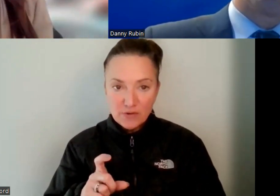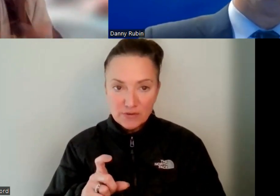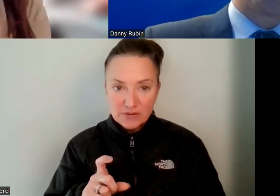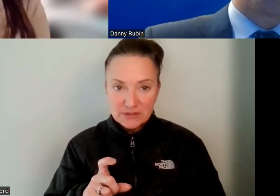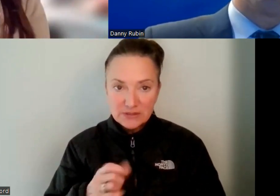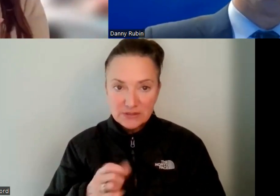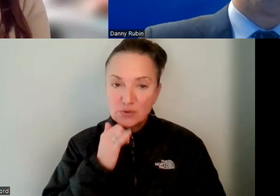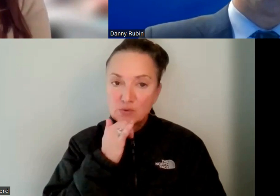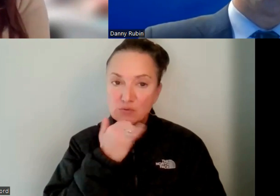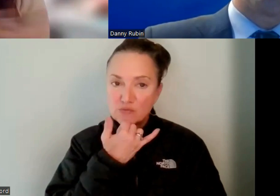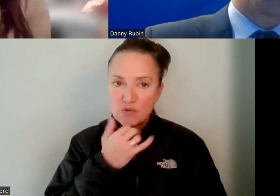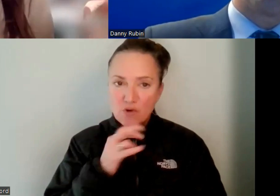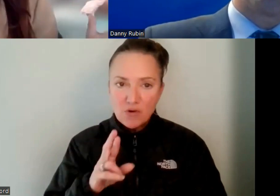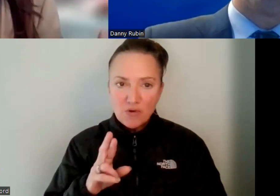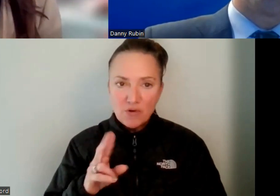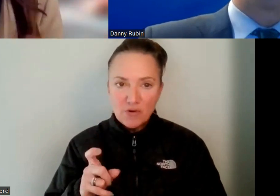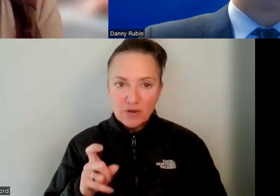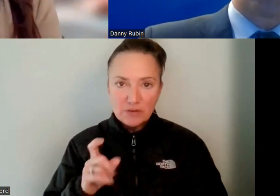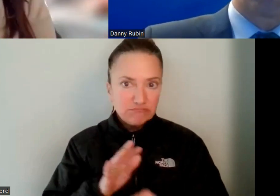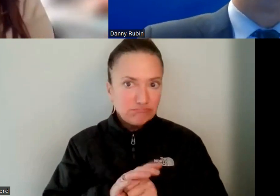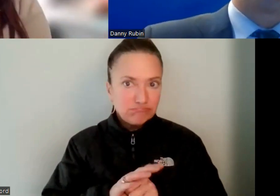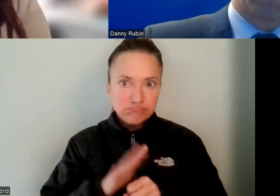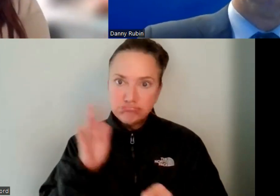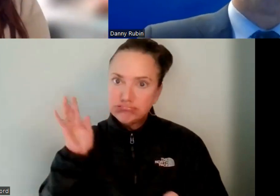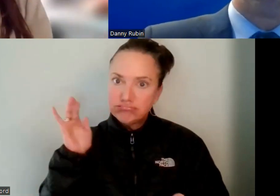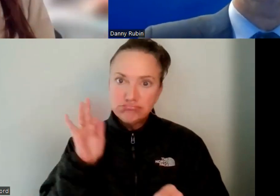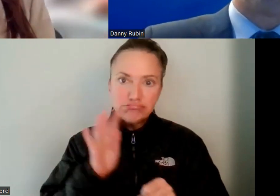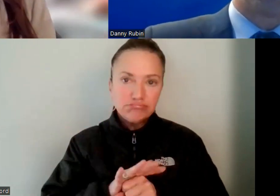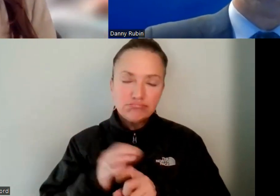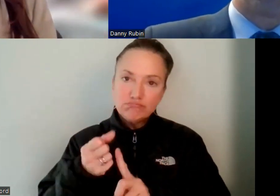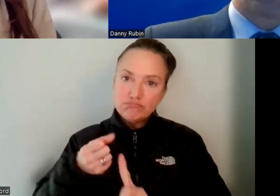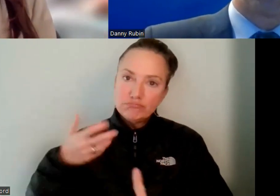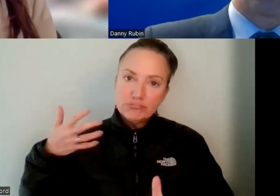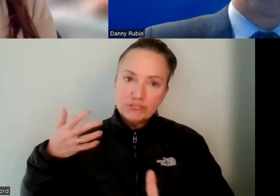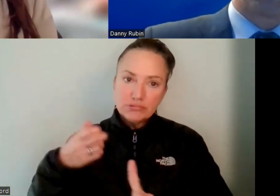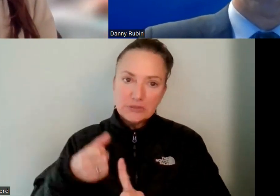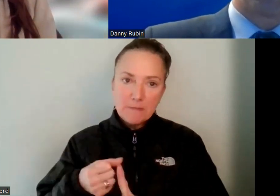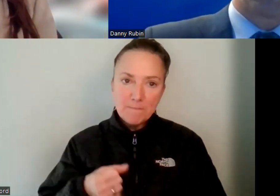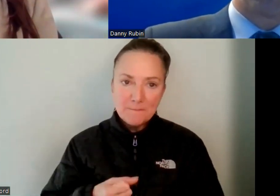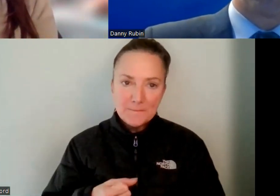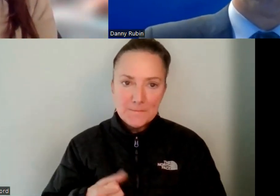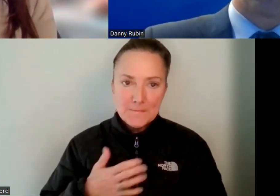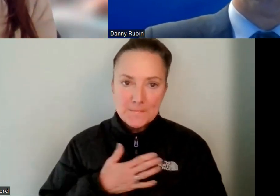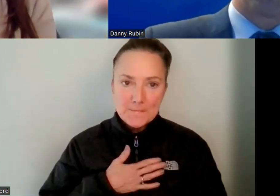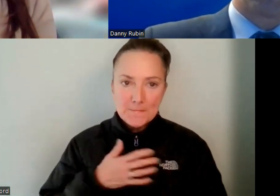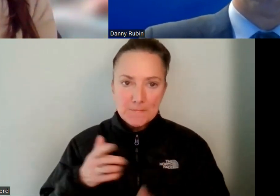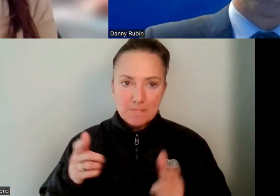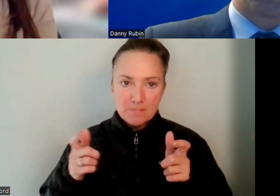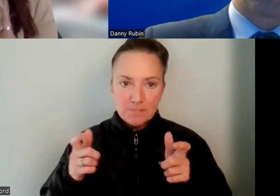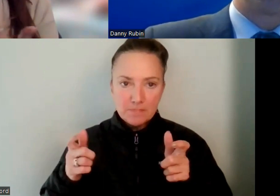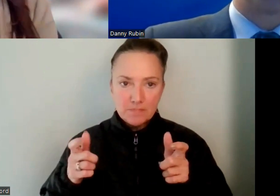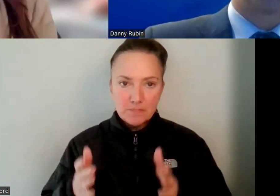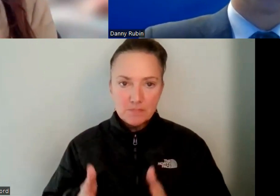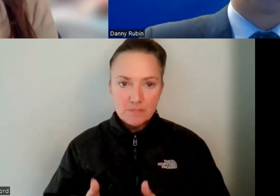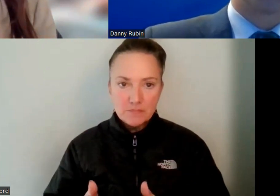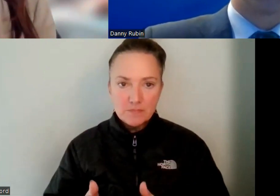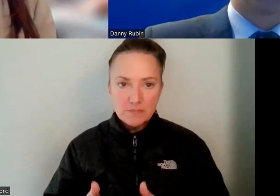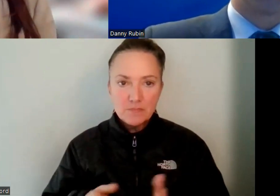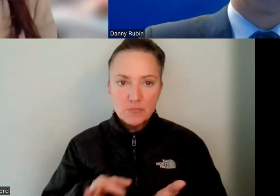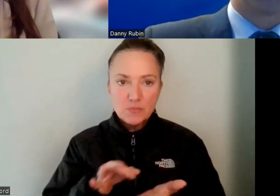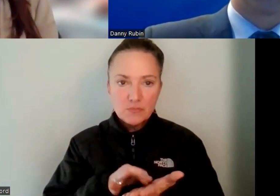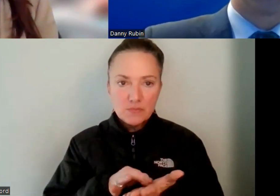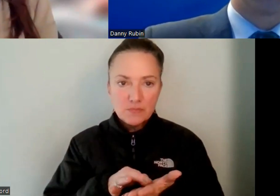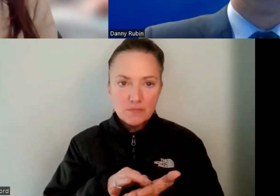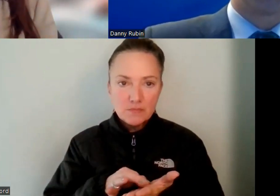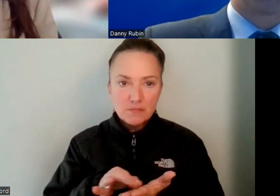wrong prescription, and she started flipping out again. So then my manager was able to see that it was me who counted because